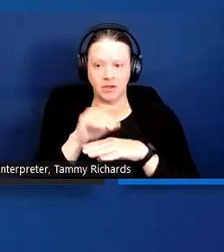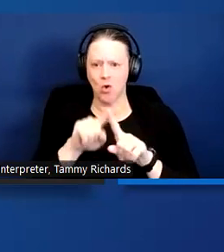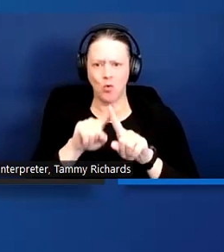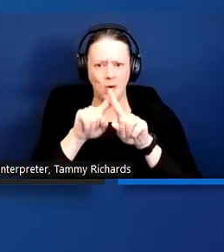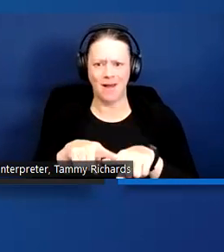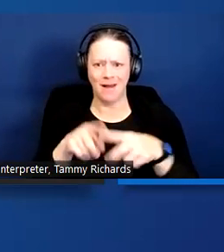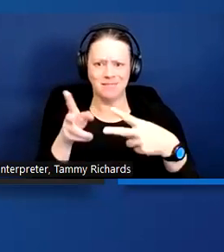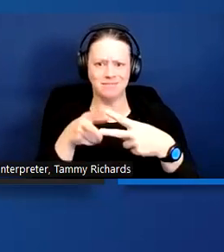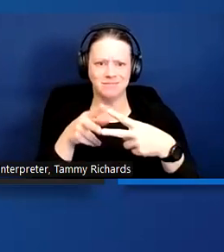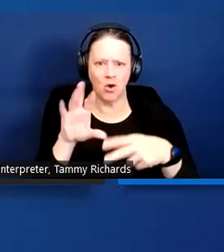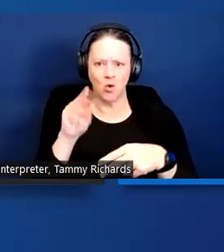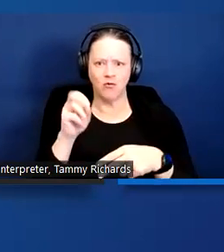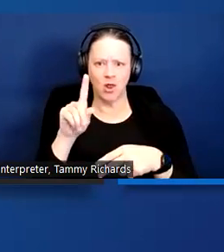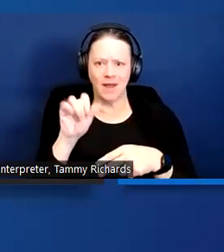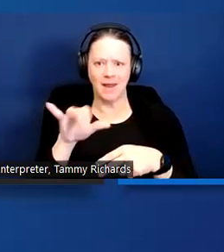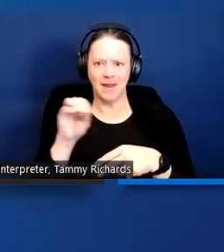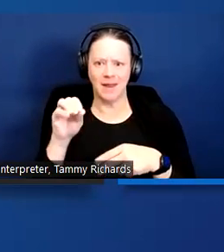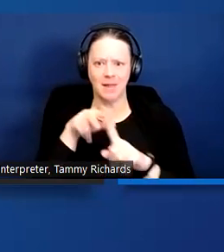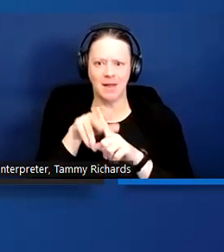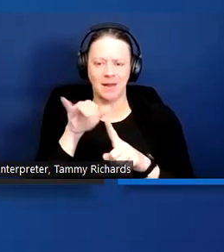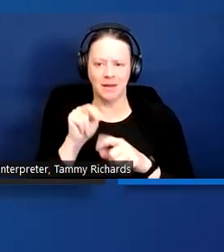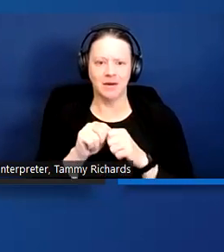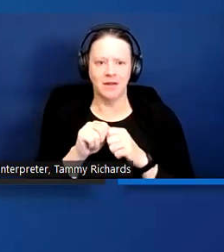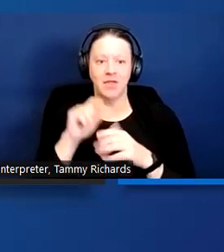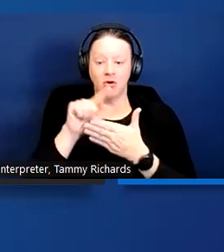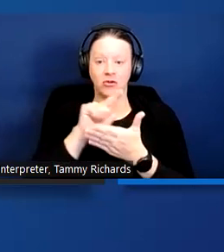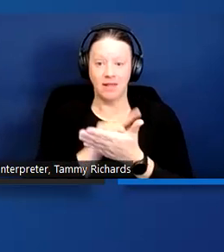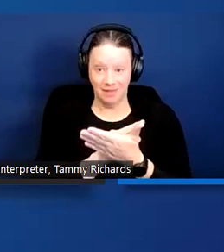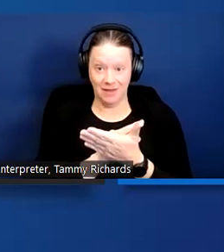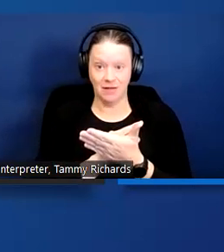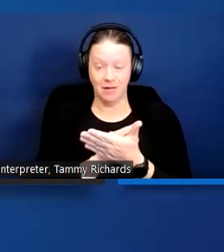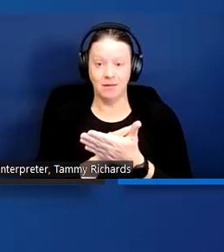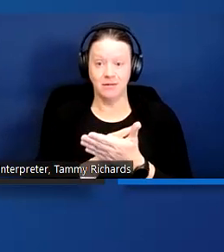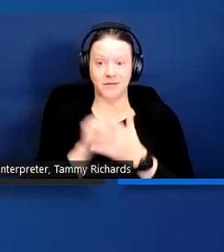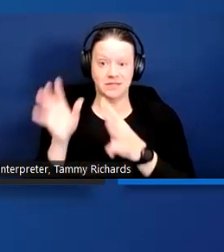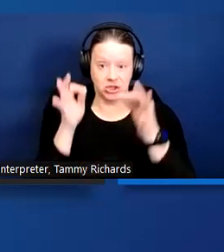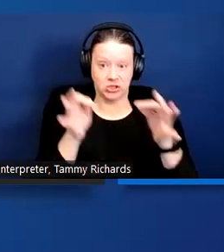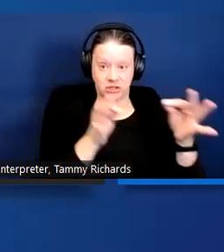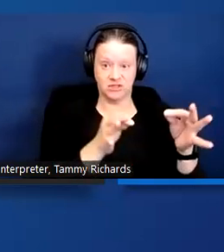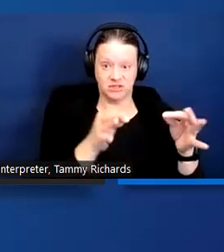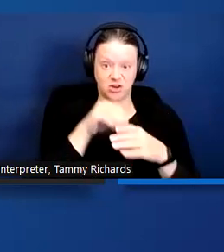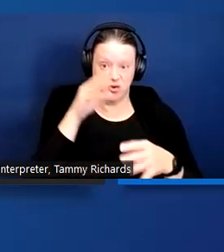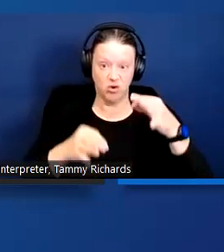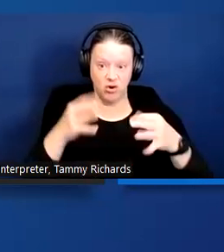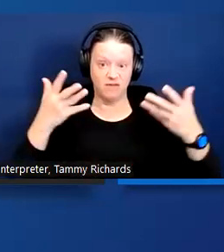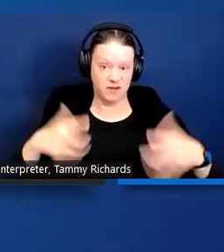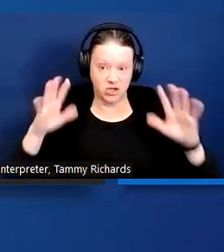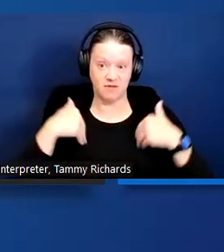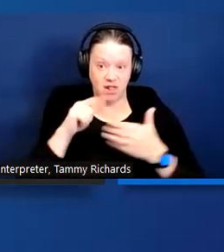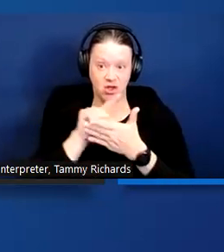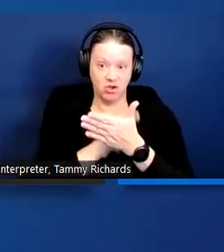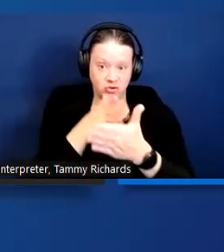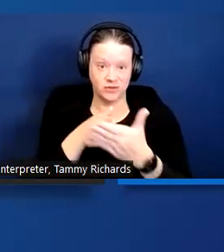First, there's a legal precedent for that the use of overlays and plugins is not considered compliant. You know, there's been ADA cases that have